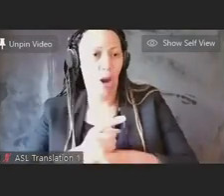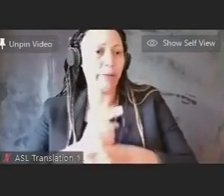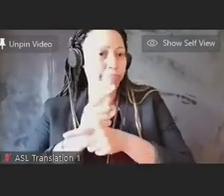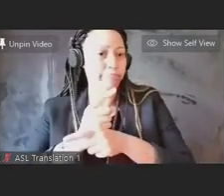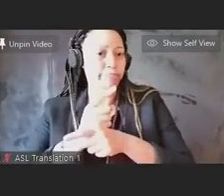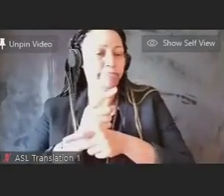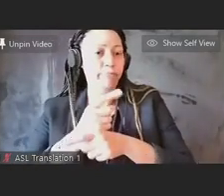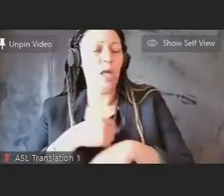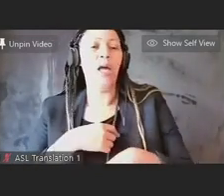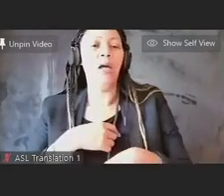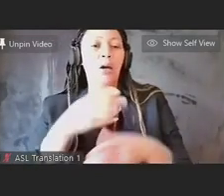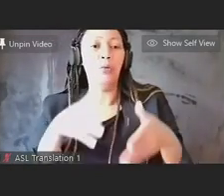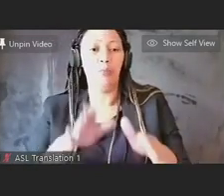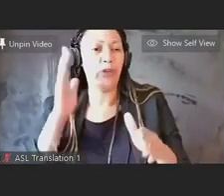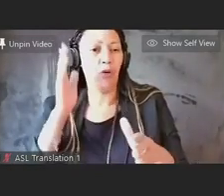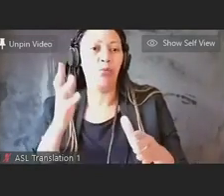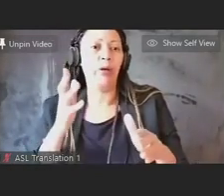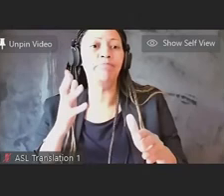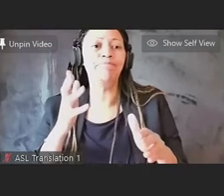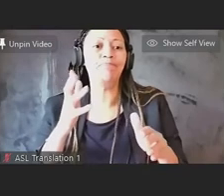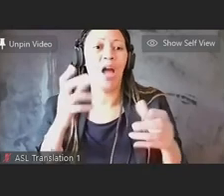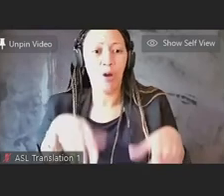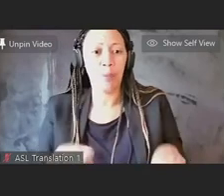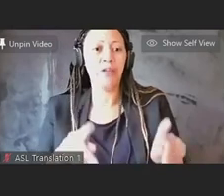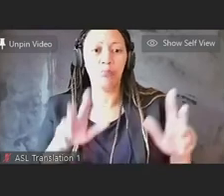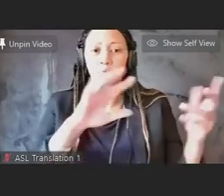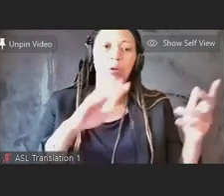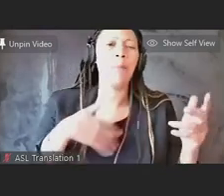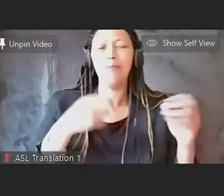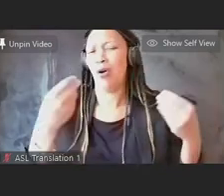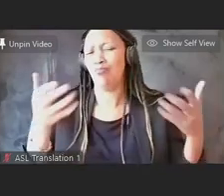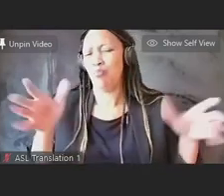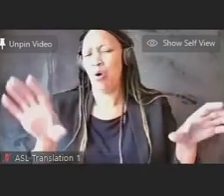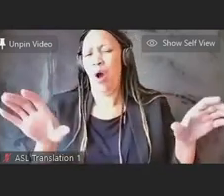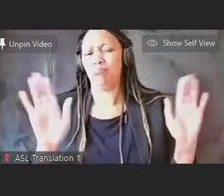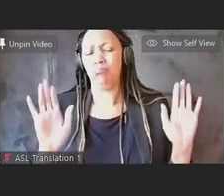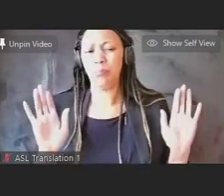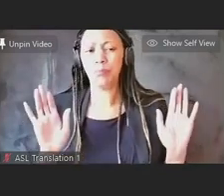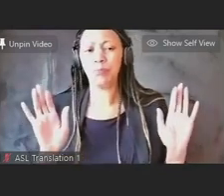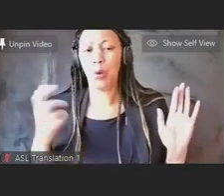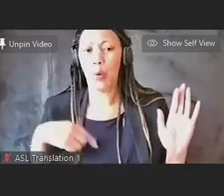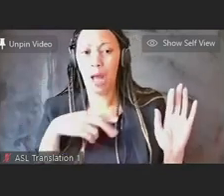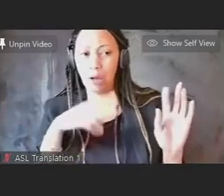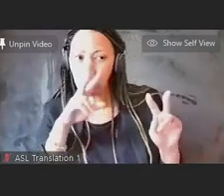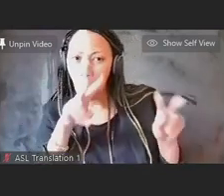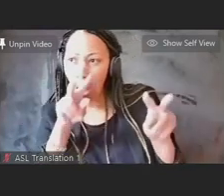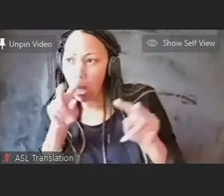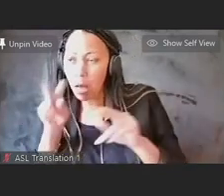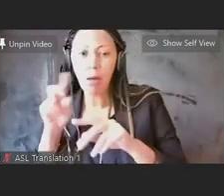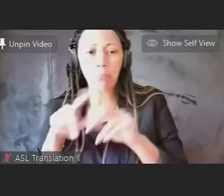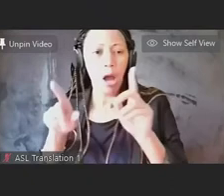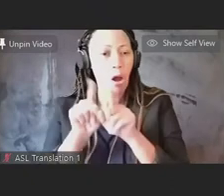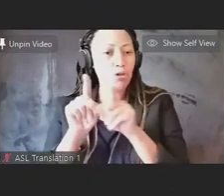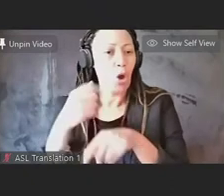have the same privilege of disruptive manufacturing uses. So we have no desire to do that. We're not speculators, and we are